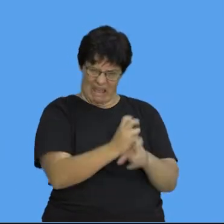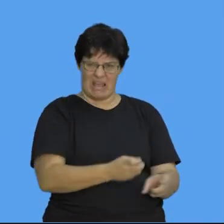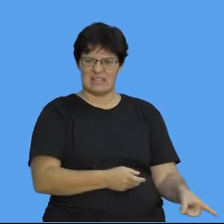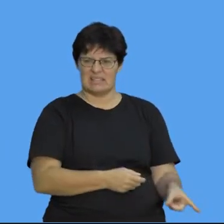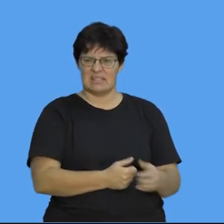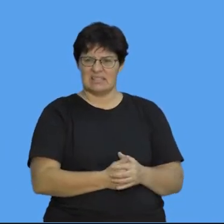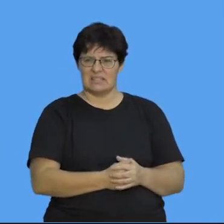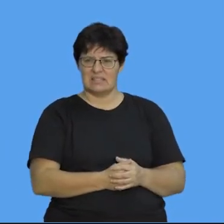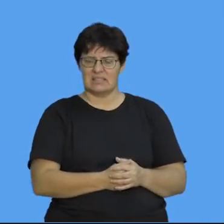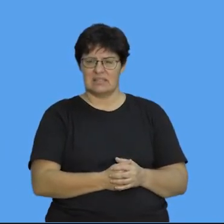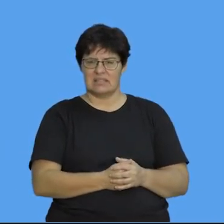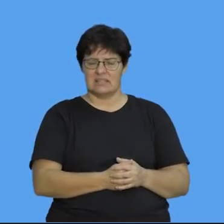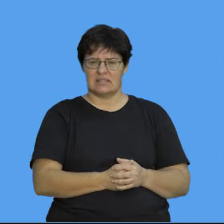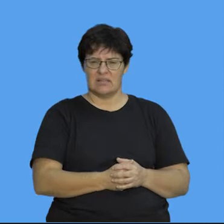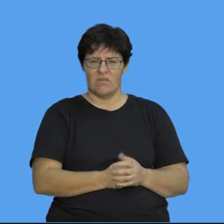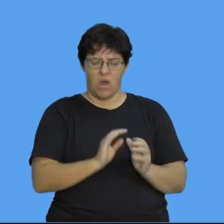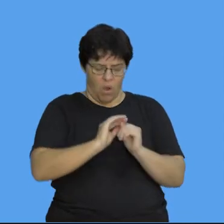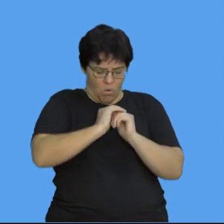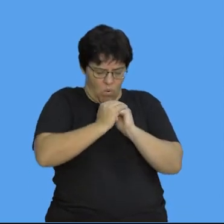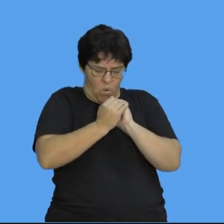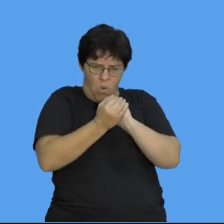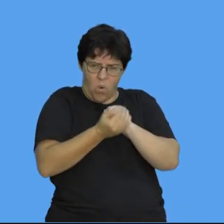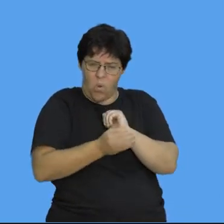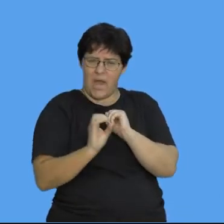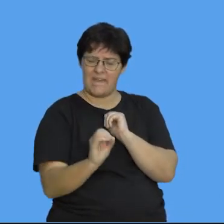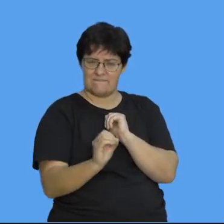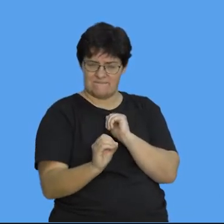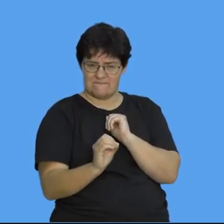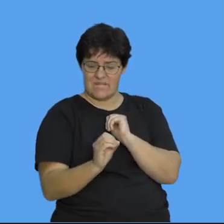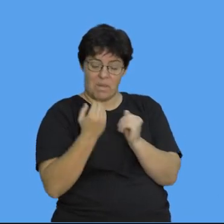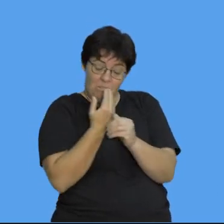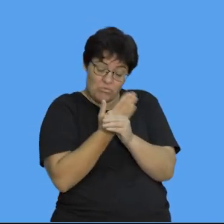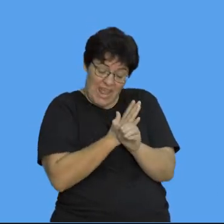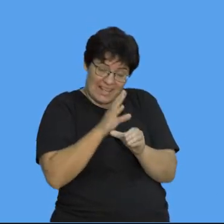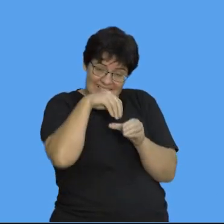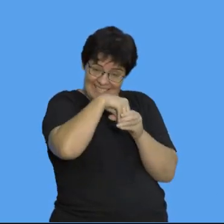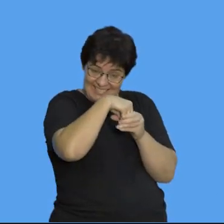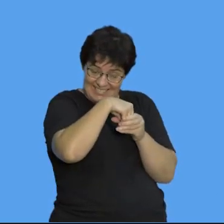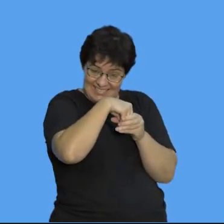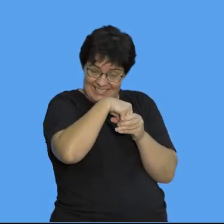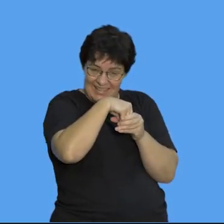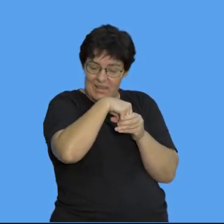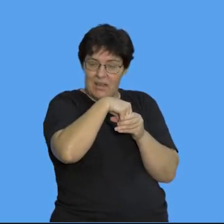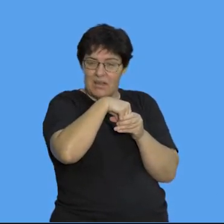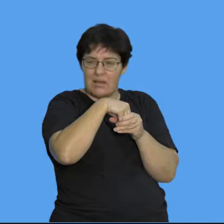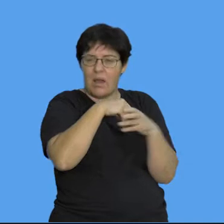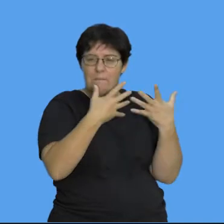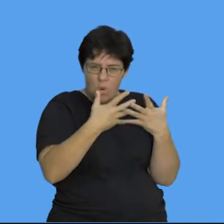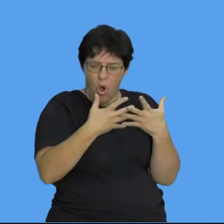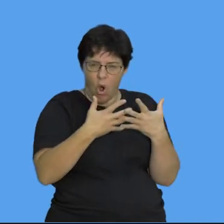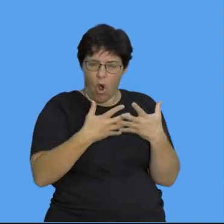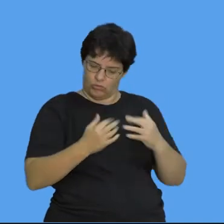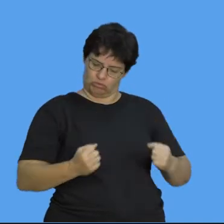hardy, right? They got like this coat around them, and they can be protected, and they're much